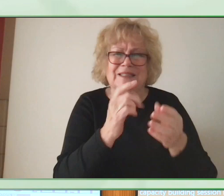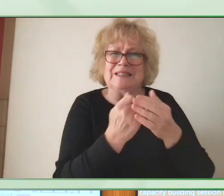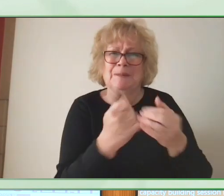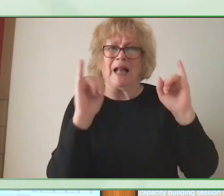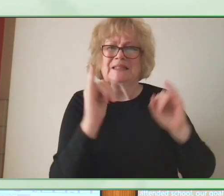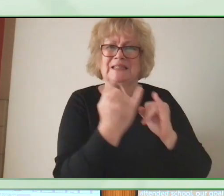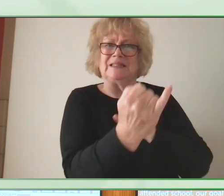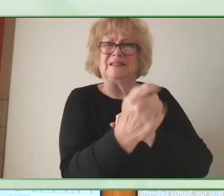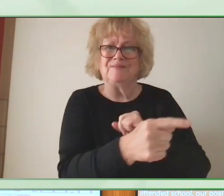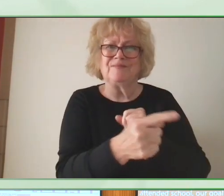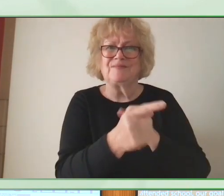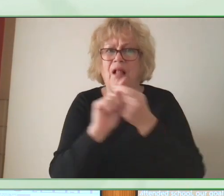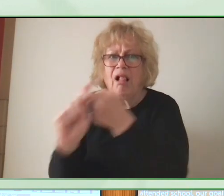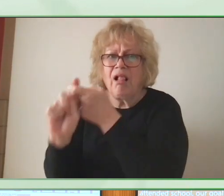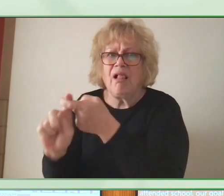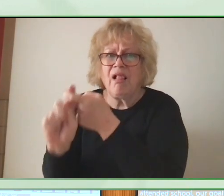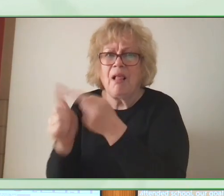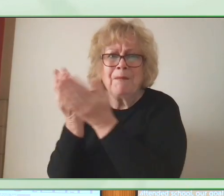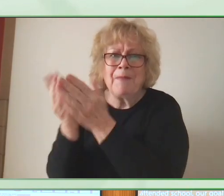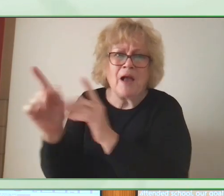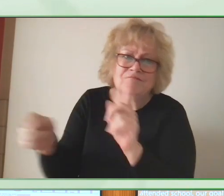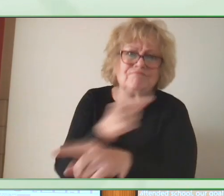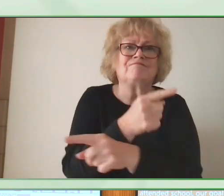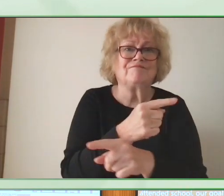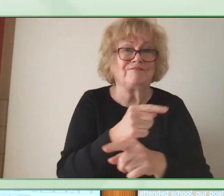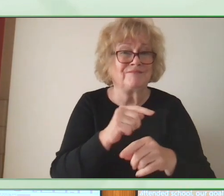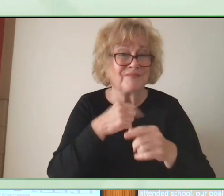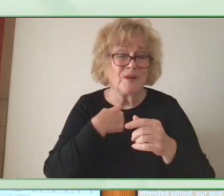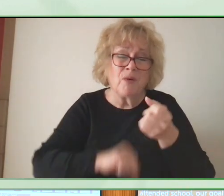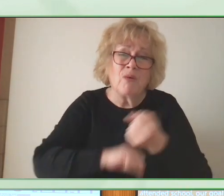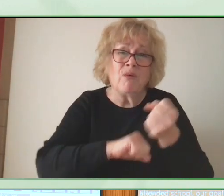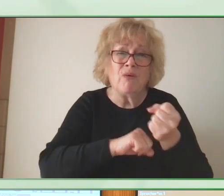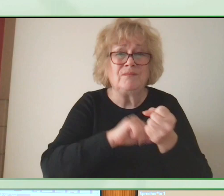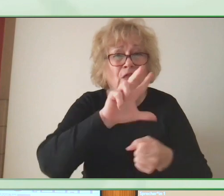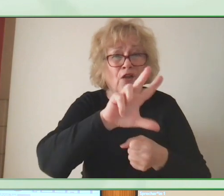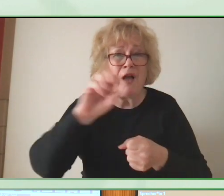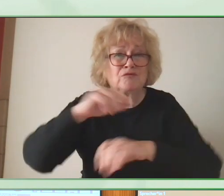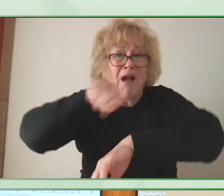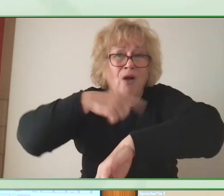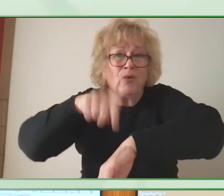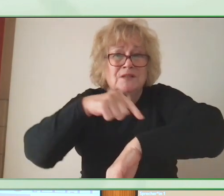them with essential entrepreneurial skills while fostering self-and leadership, empowering them